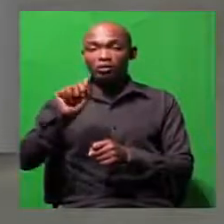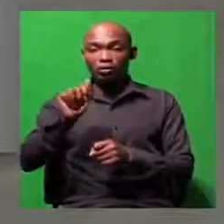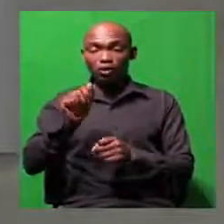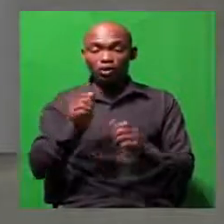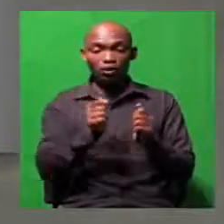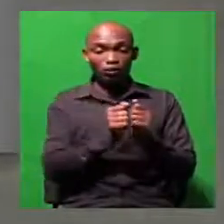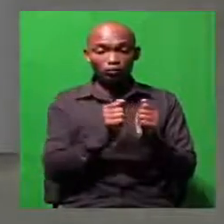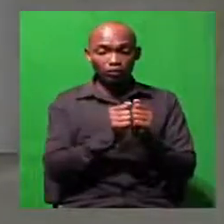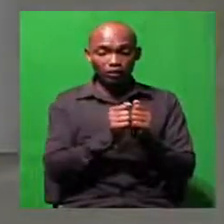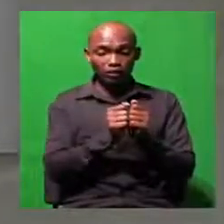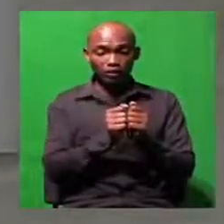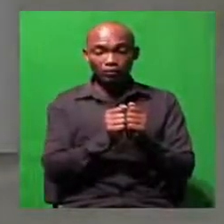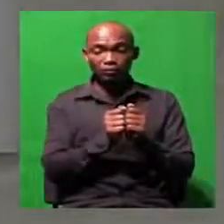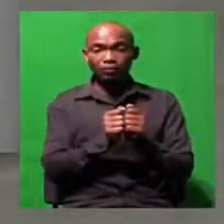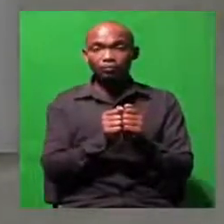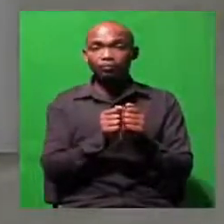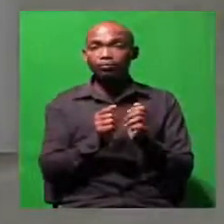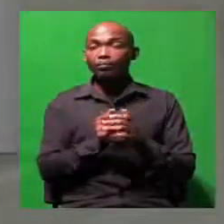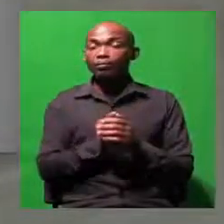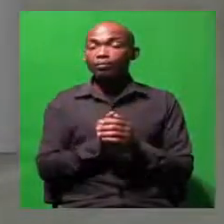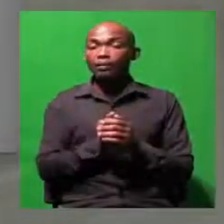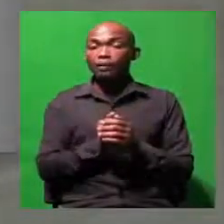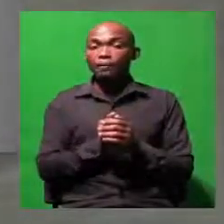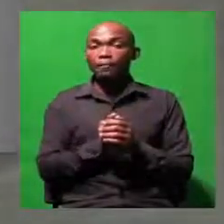irregular object.